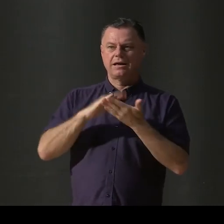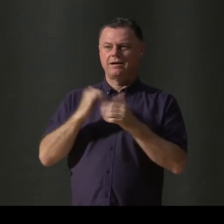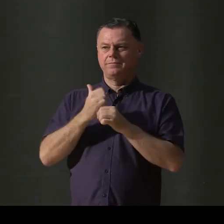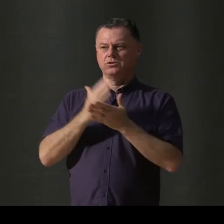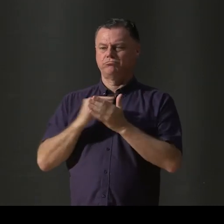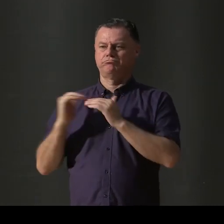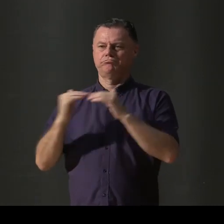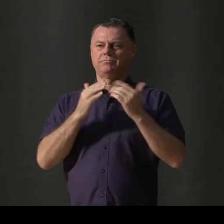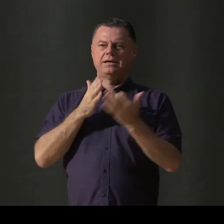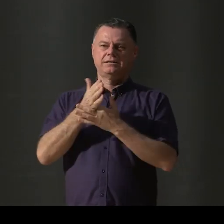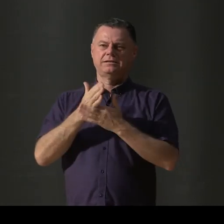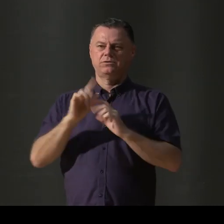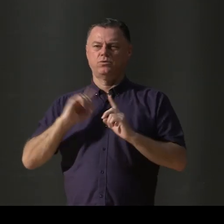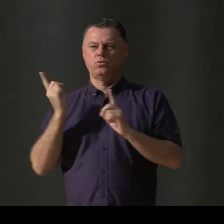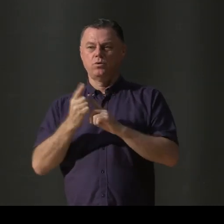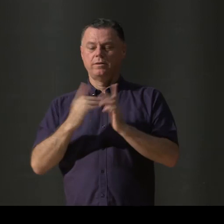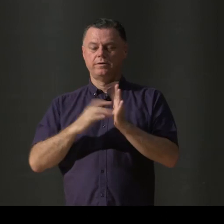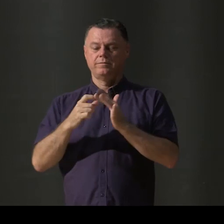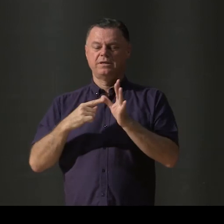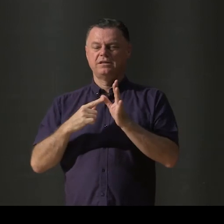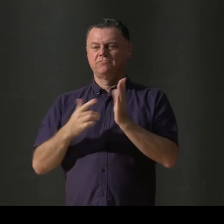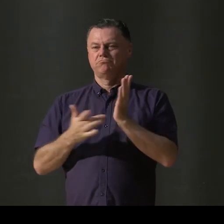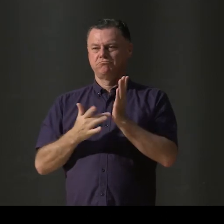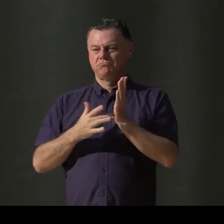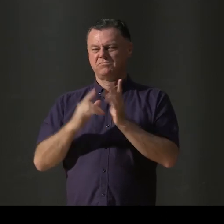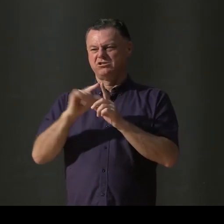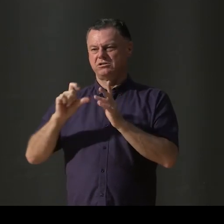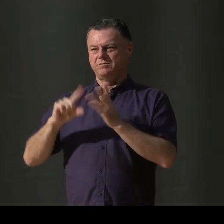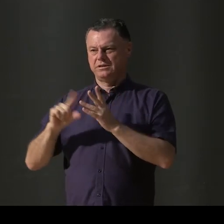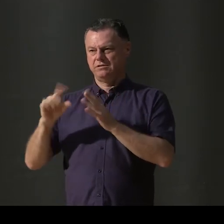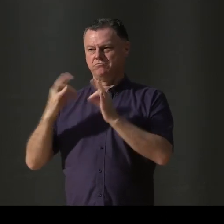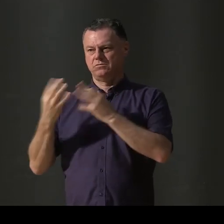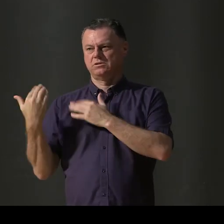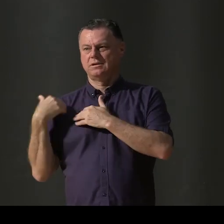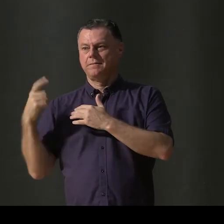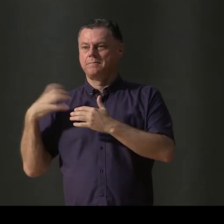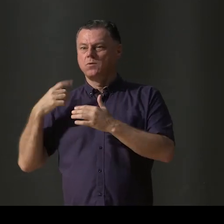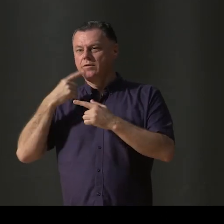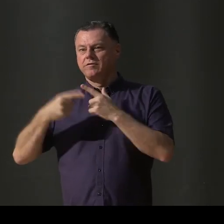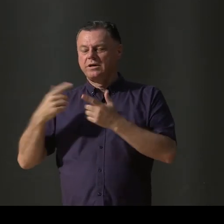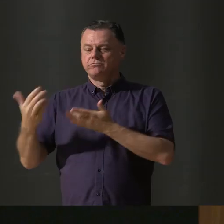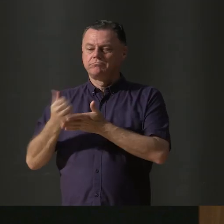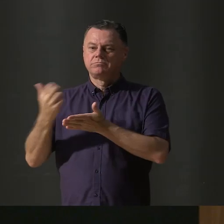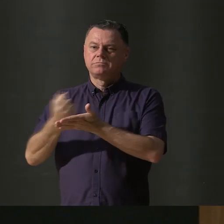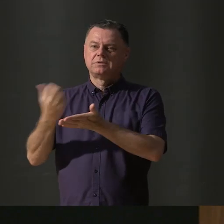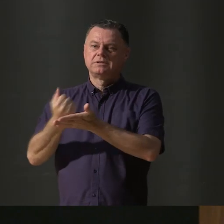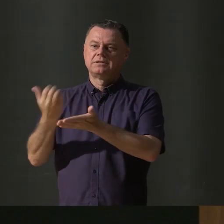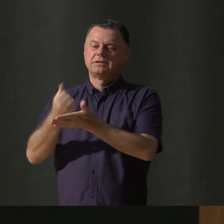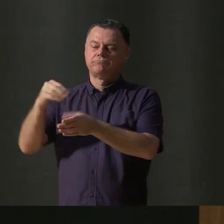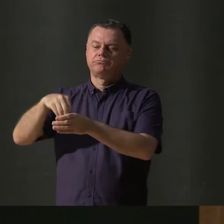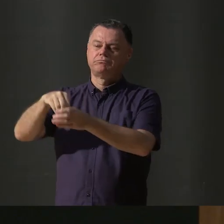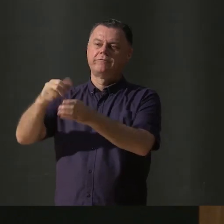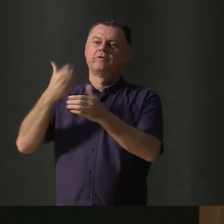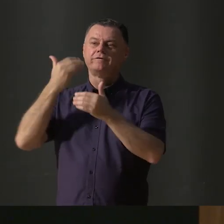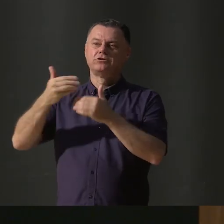guide media platforms in how to collect and archive born digital content for future generations.